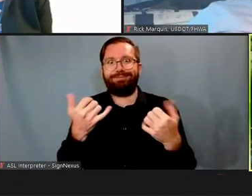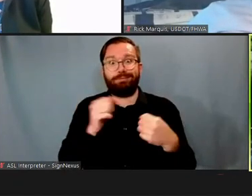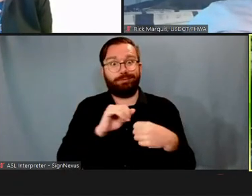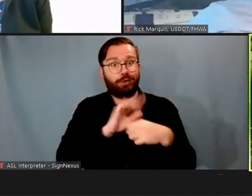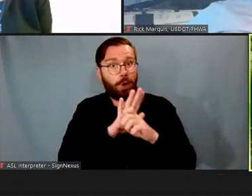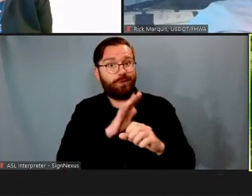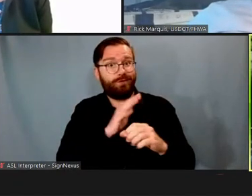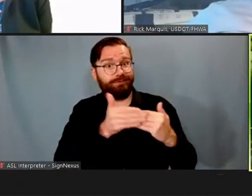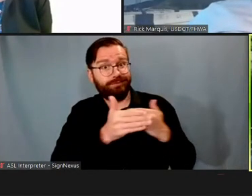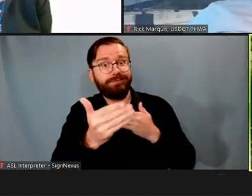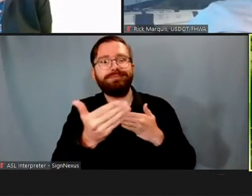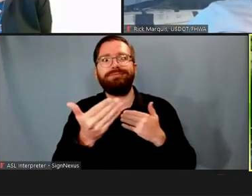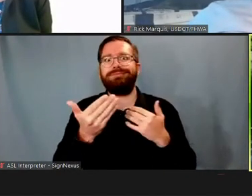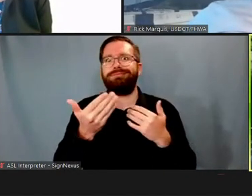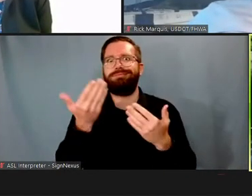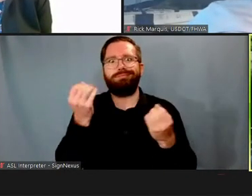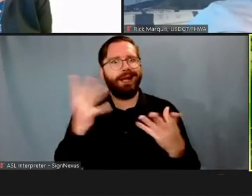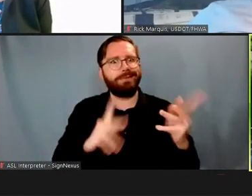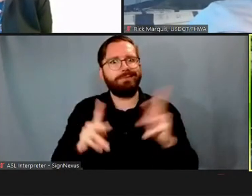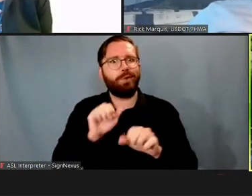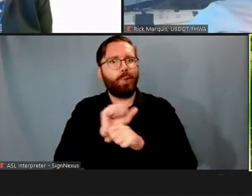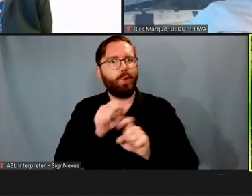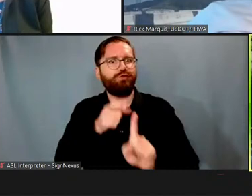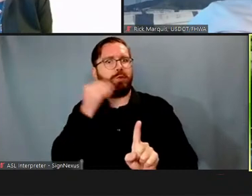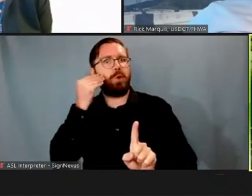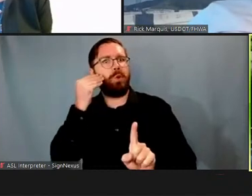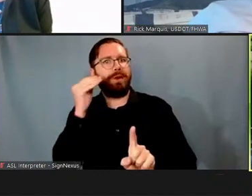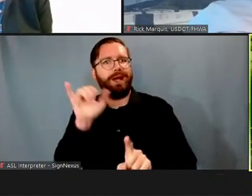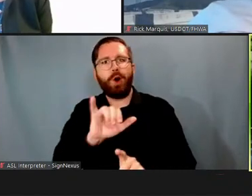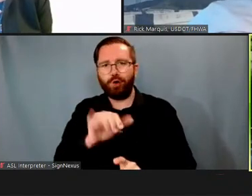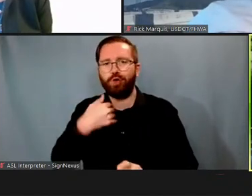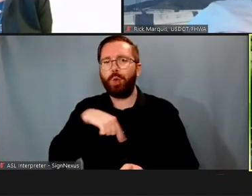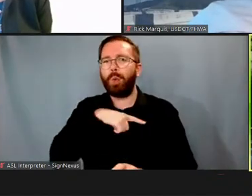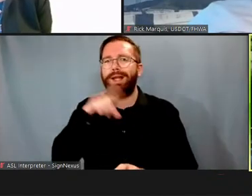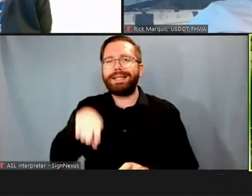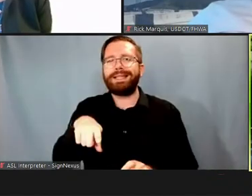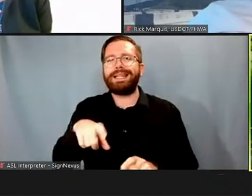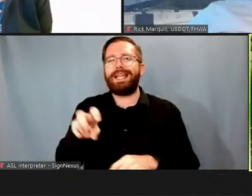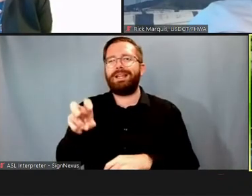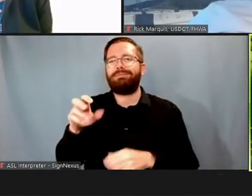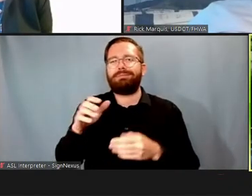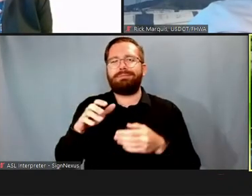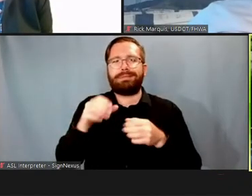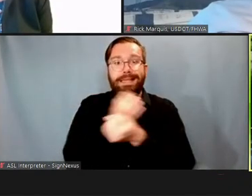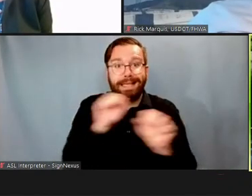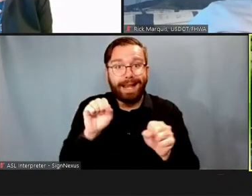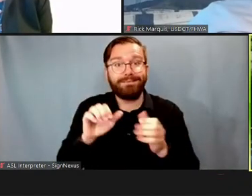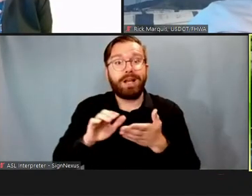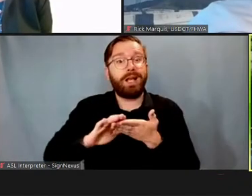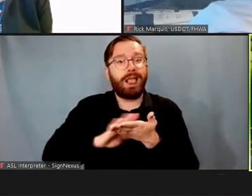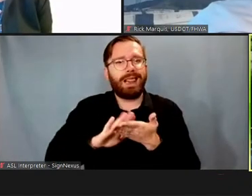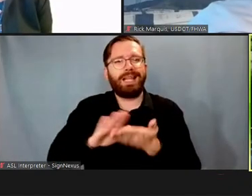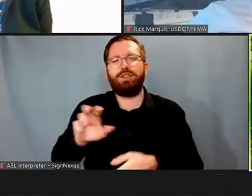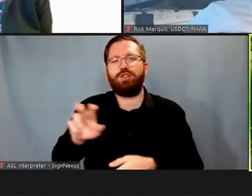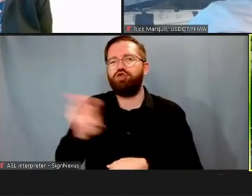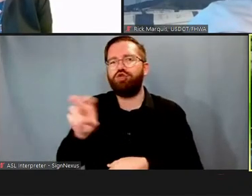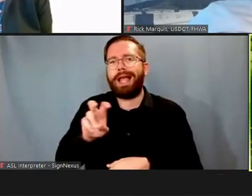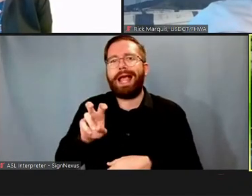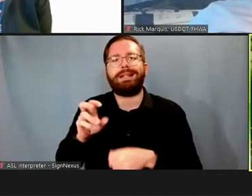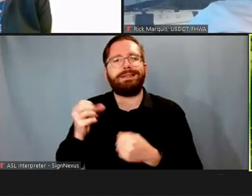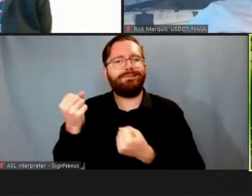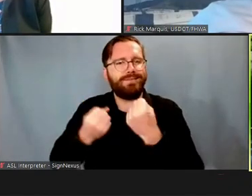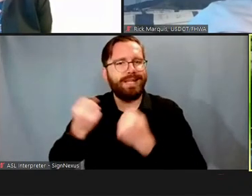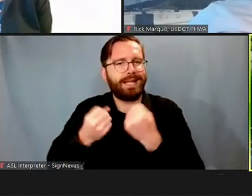mention the need for safe and clean transit vehicles and stations to attract riders and increase